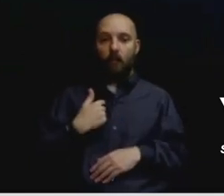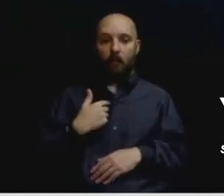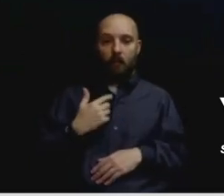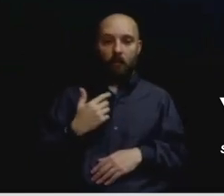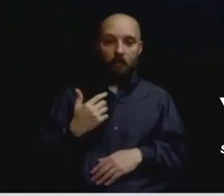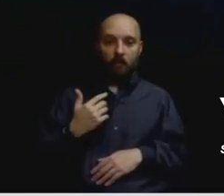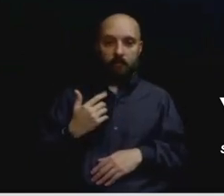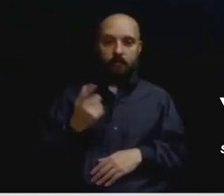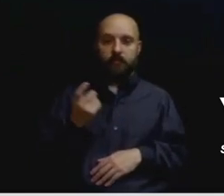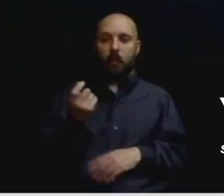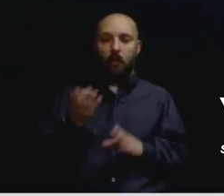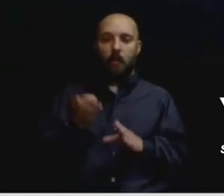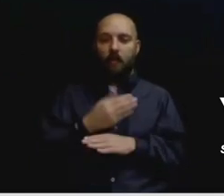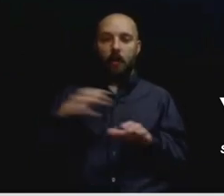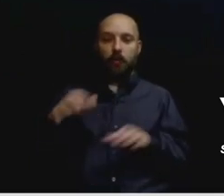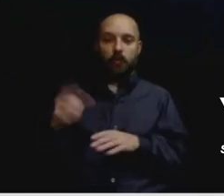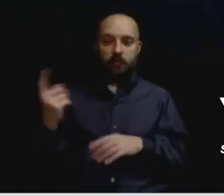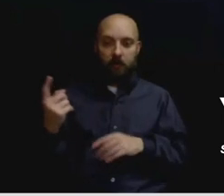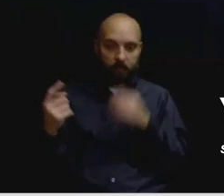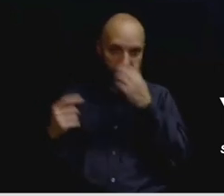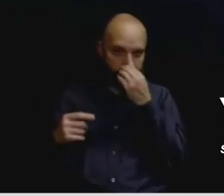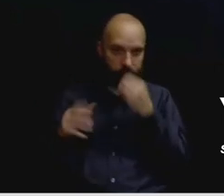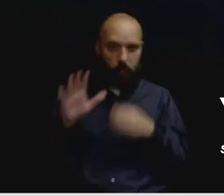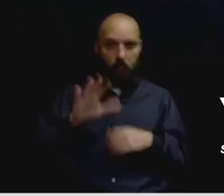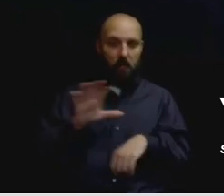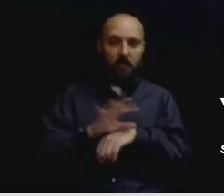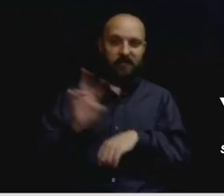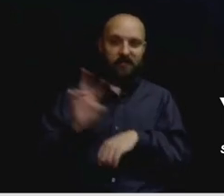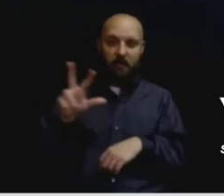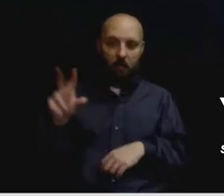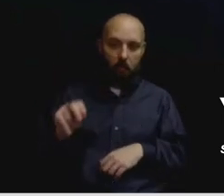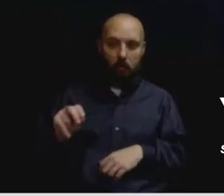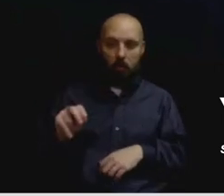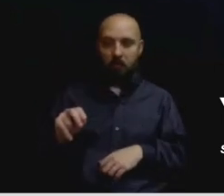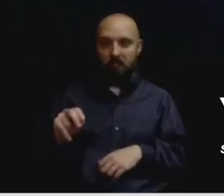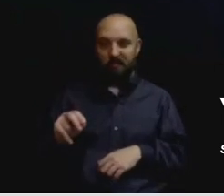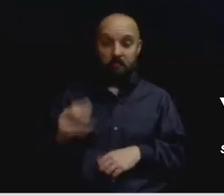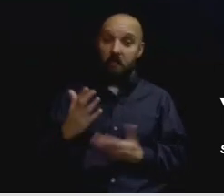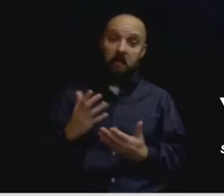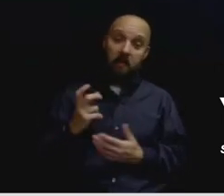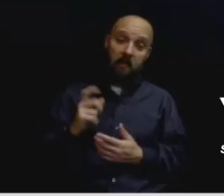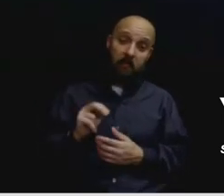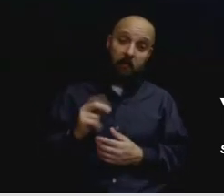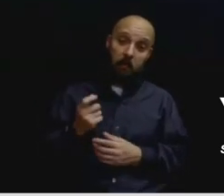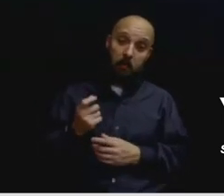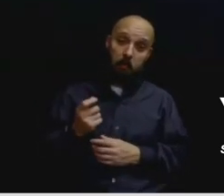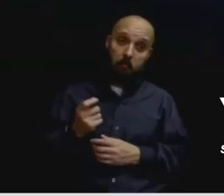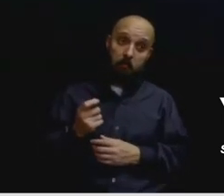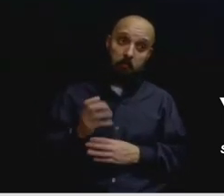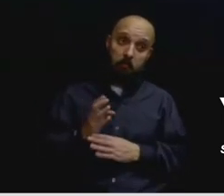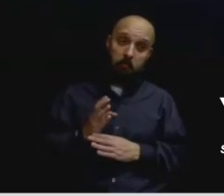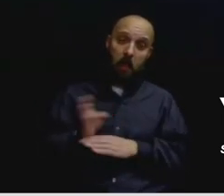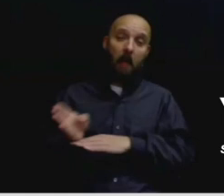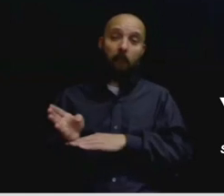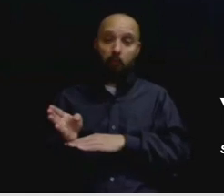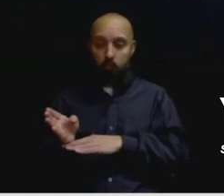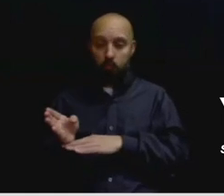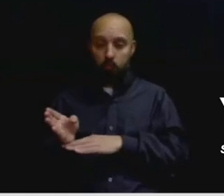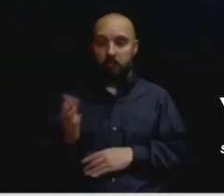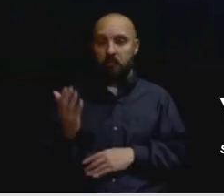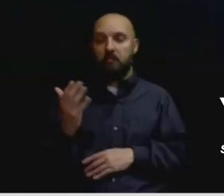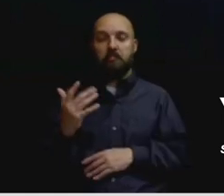little bit before I do it. Then around 7:30 or even a little later, 15 to